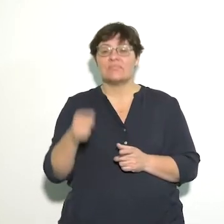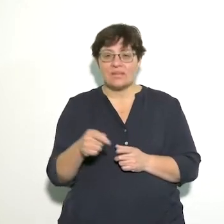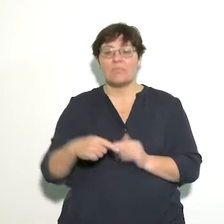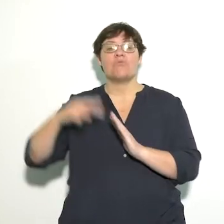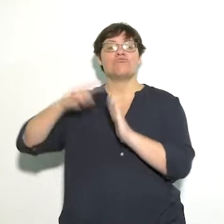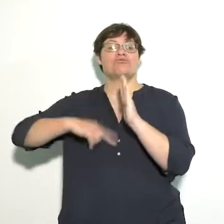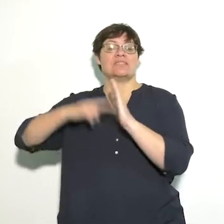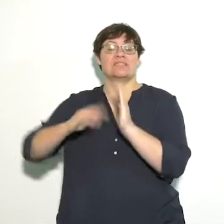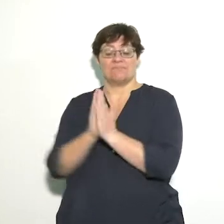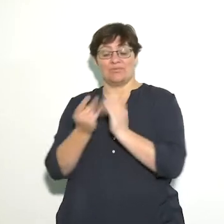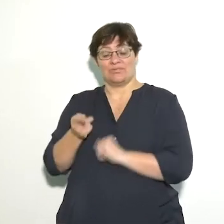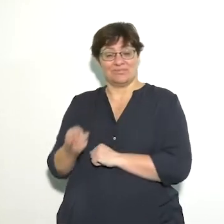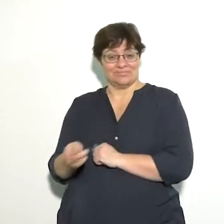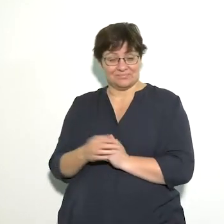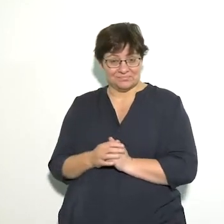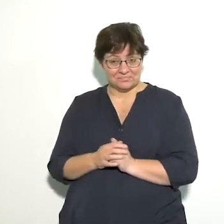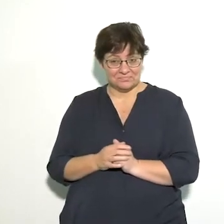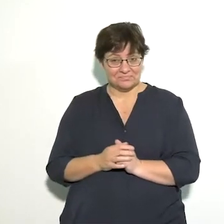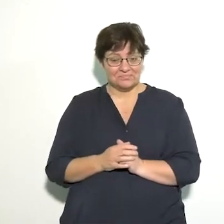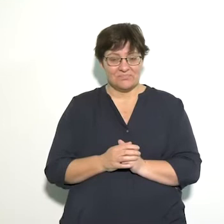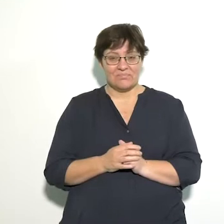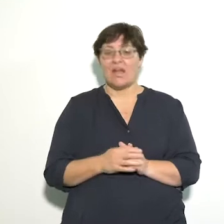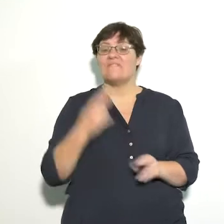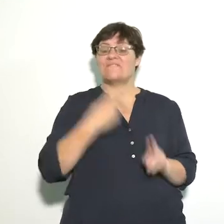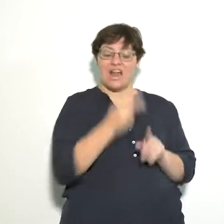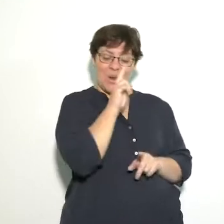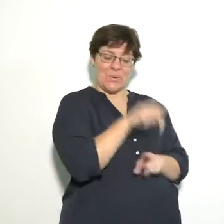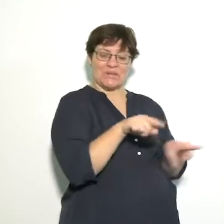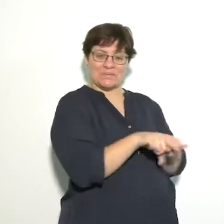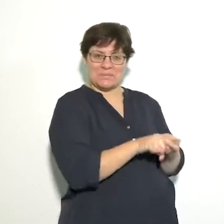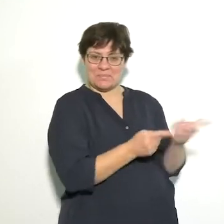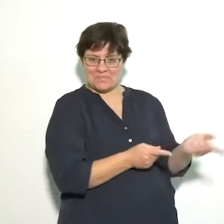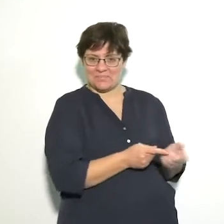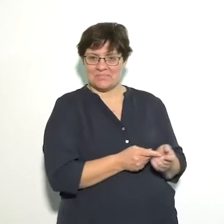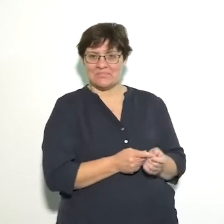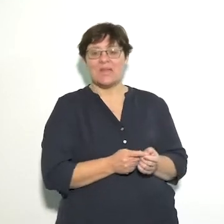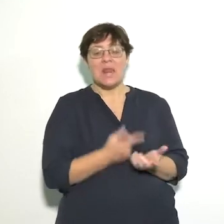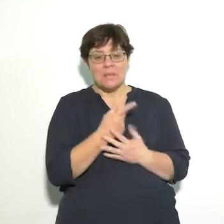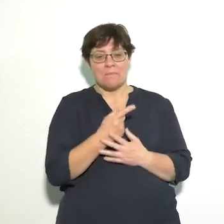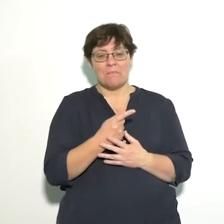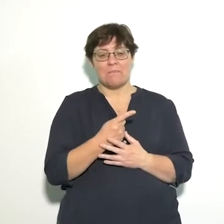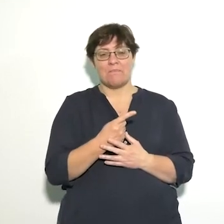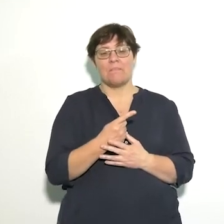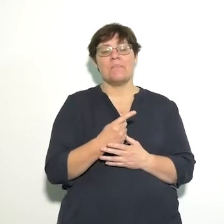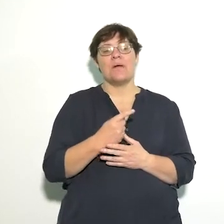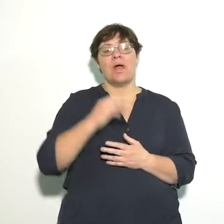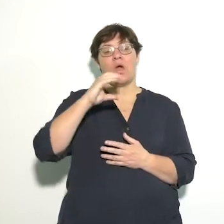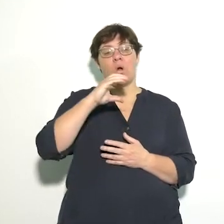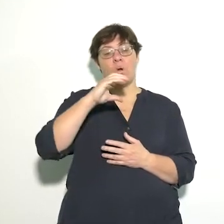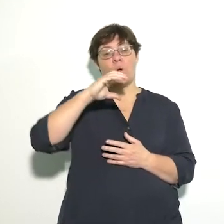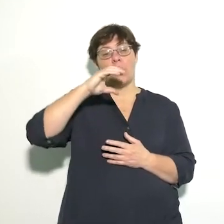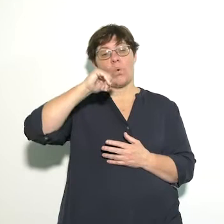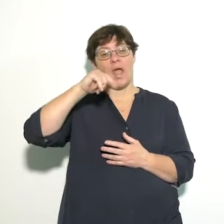got my reader that I was reading. So this is what the final product looks like. This is our quack quack. Can you see it